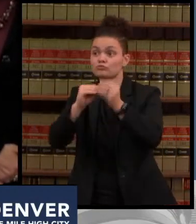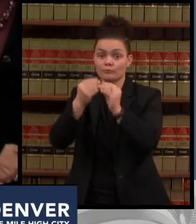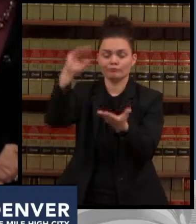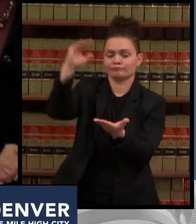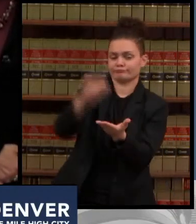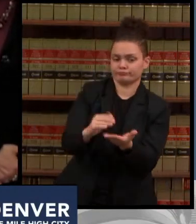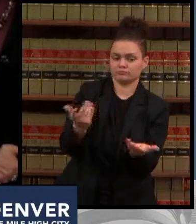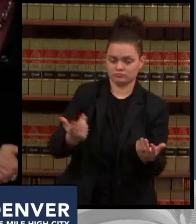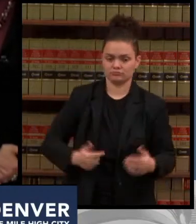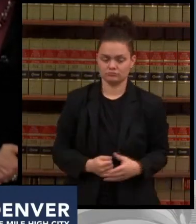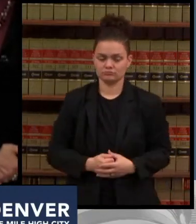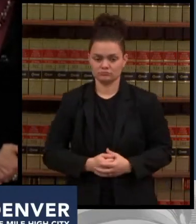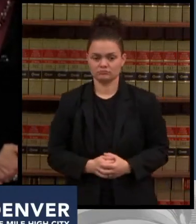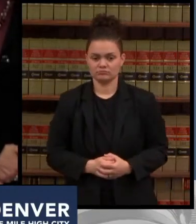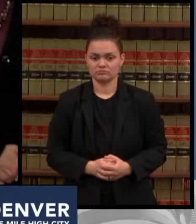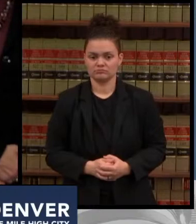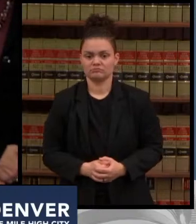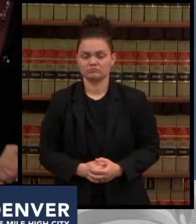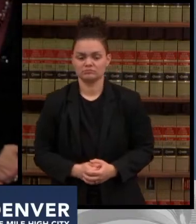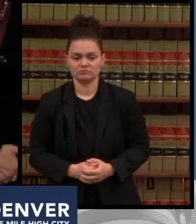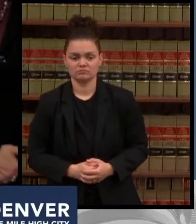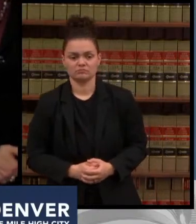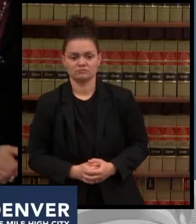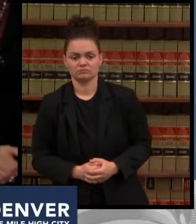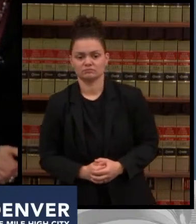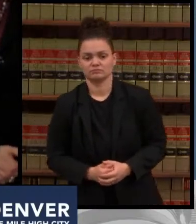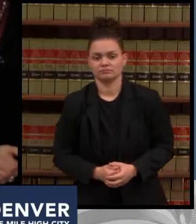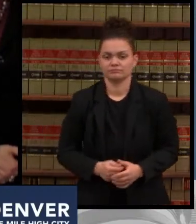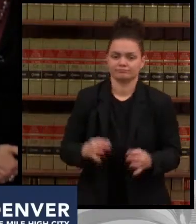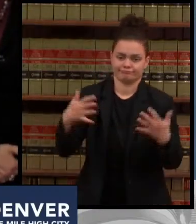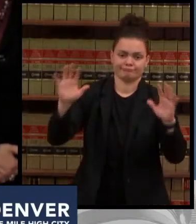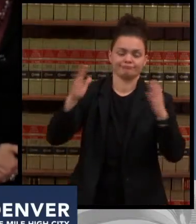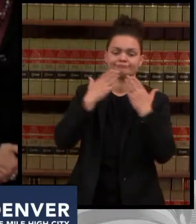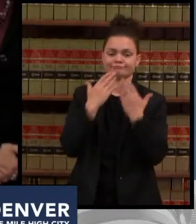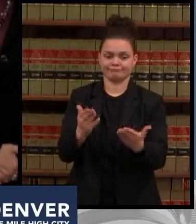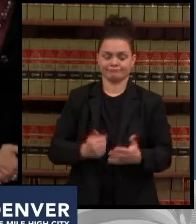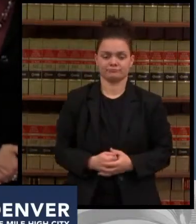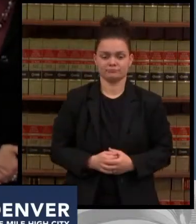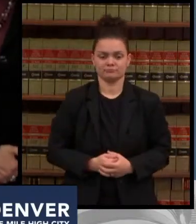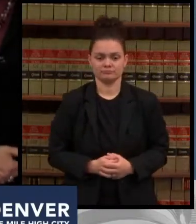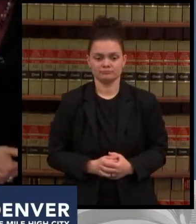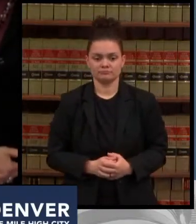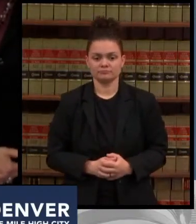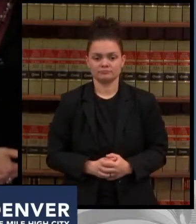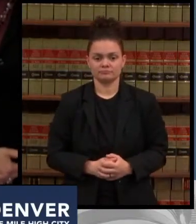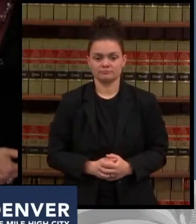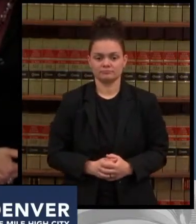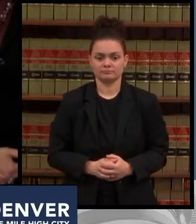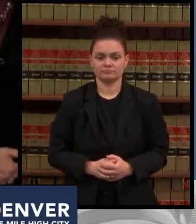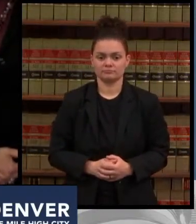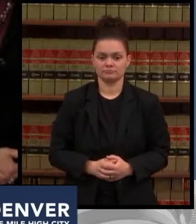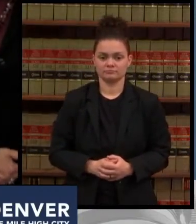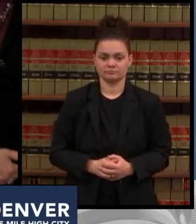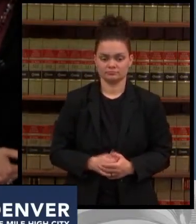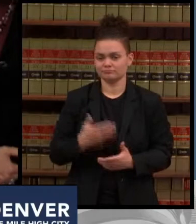or not. Thank you all very much for their time. Thank you again to our regional partners.